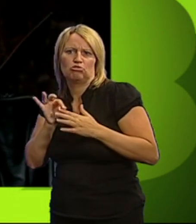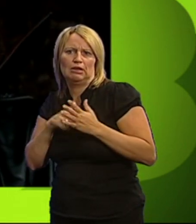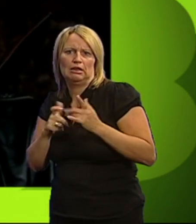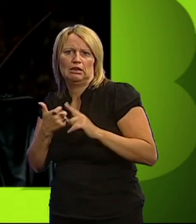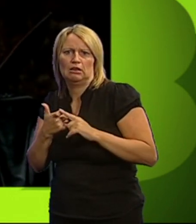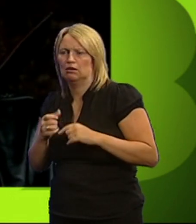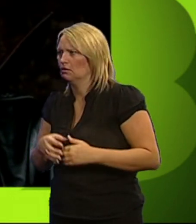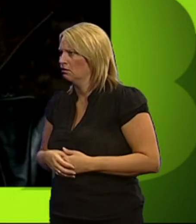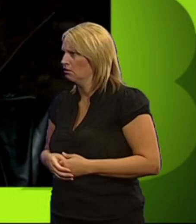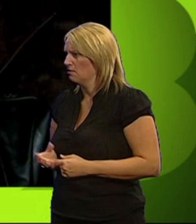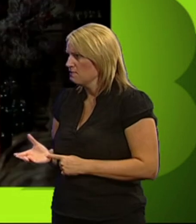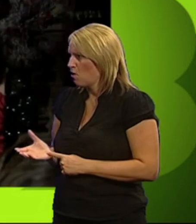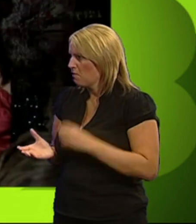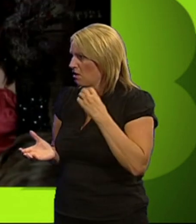Patrick?